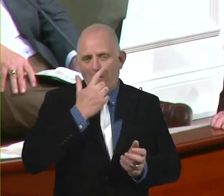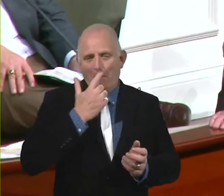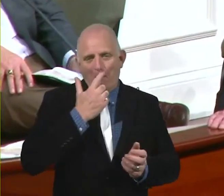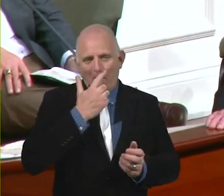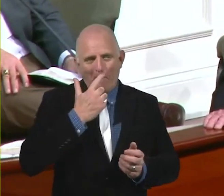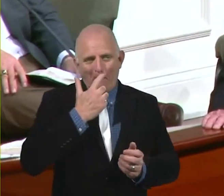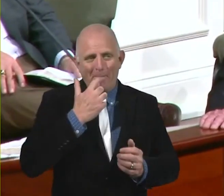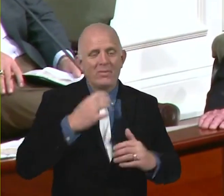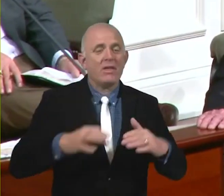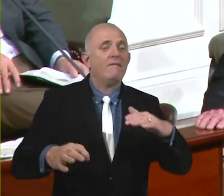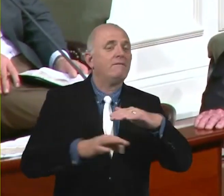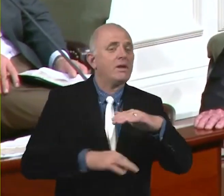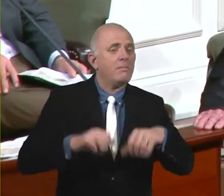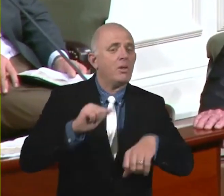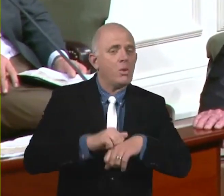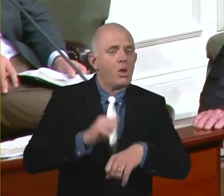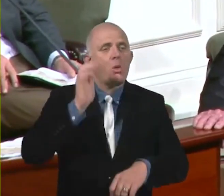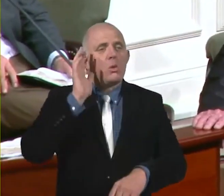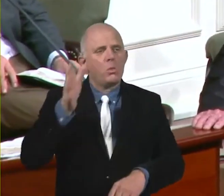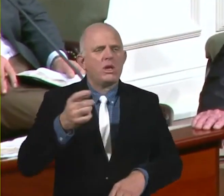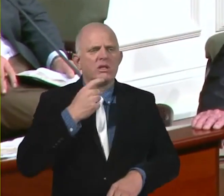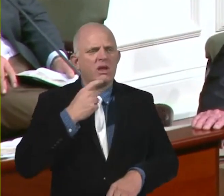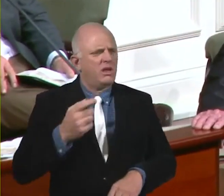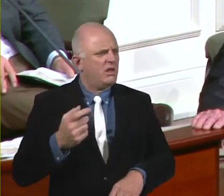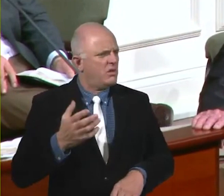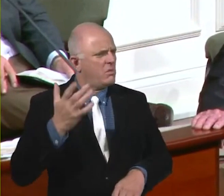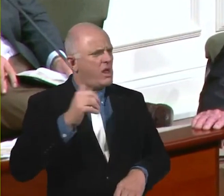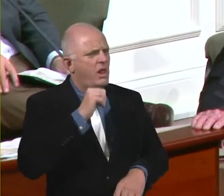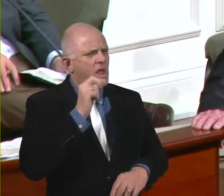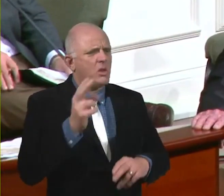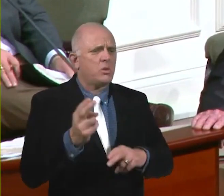Fundamental rocks would have been saying, why didn't he use me?